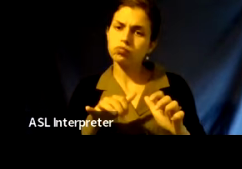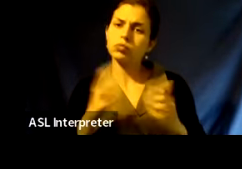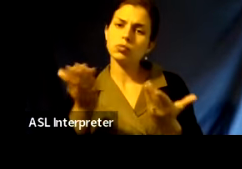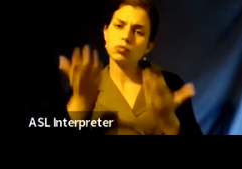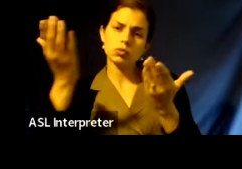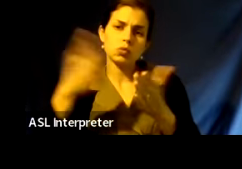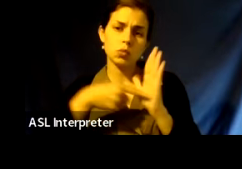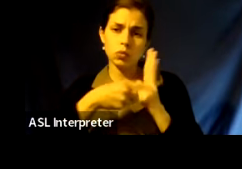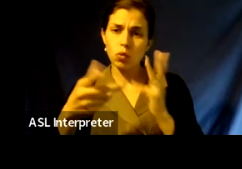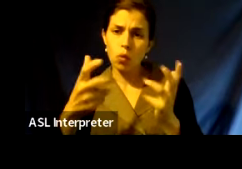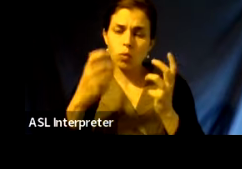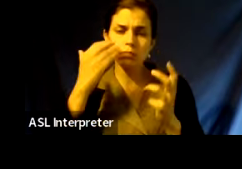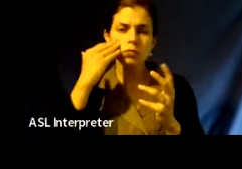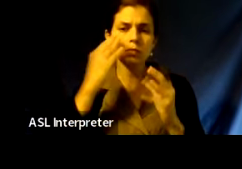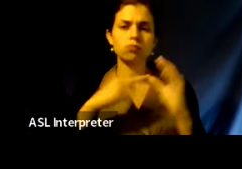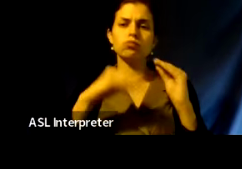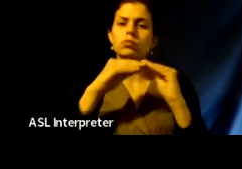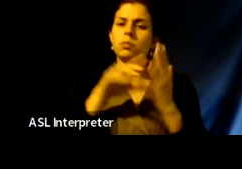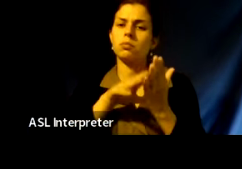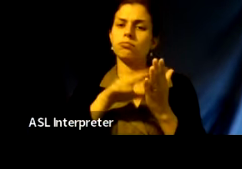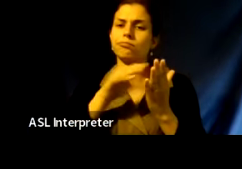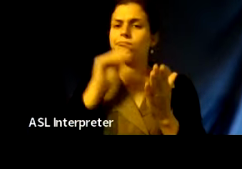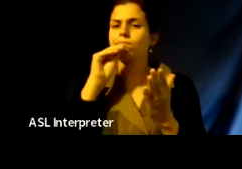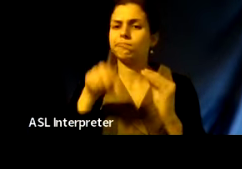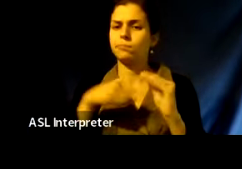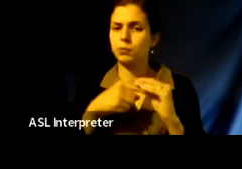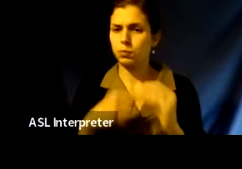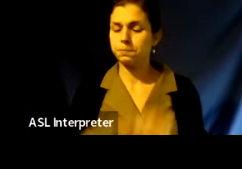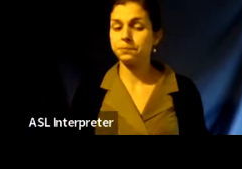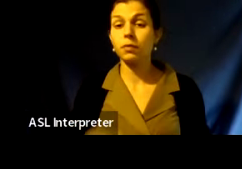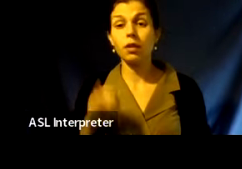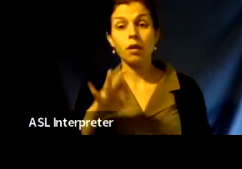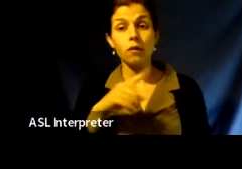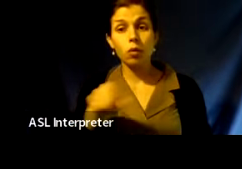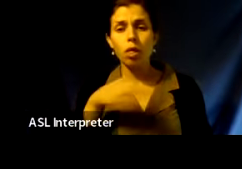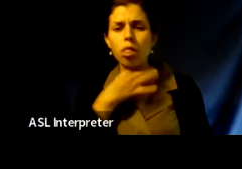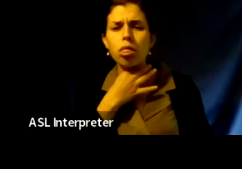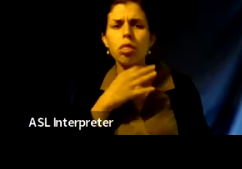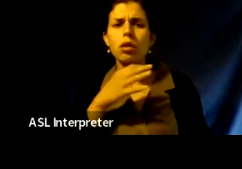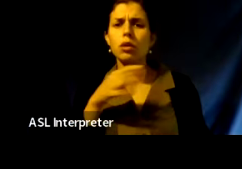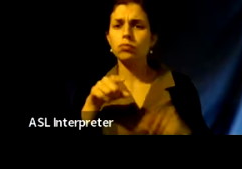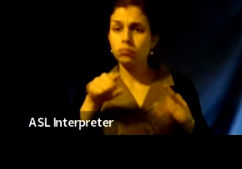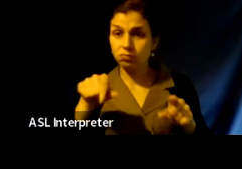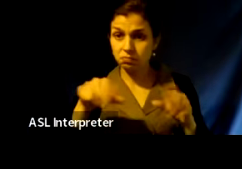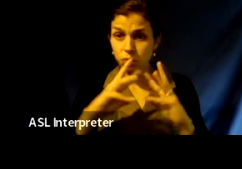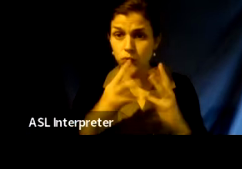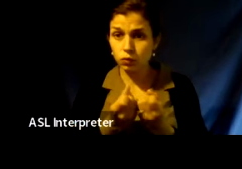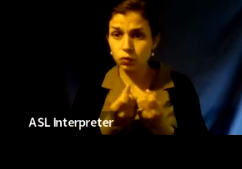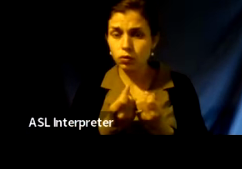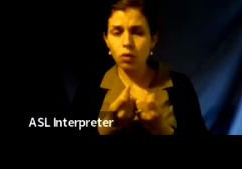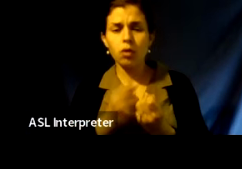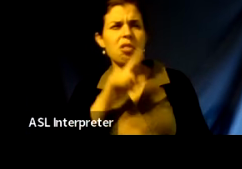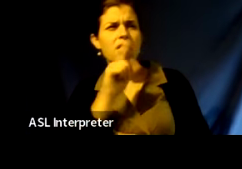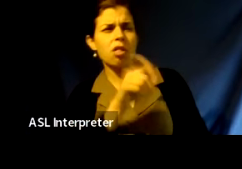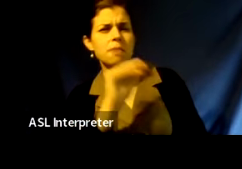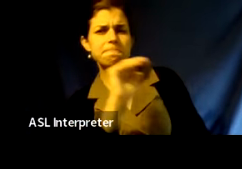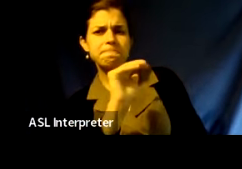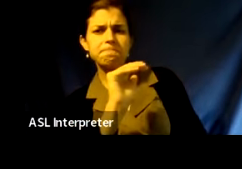If you have any comments or questions throughout the presentation, please feel free to use the Q&A feature to ask any questions that you